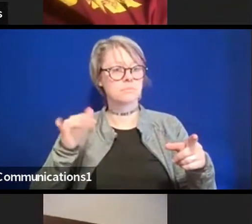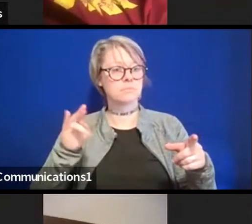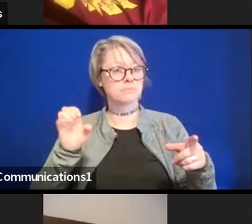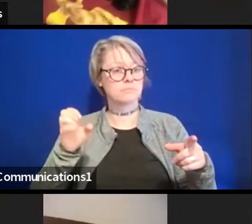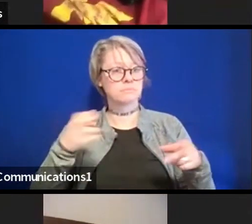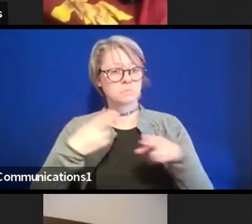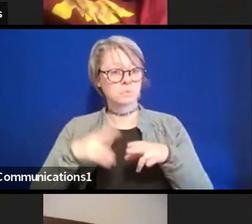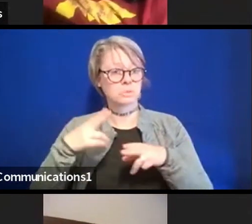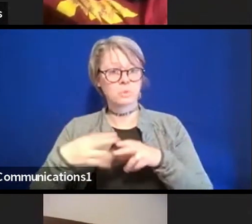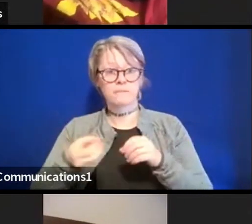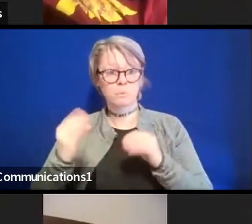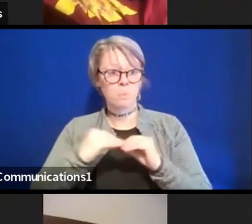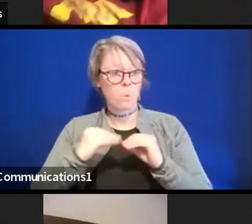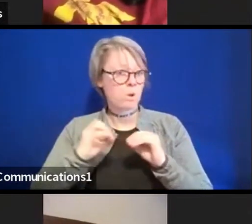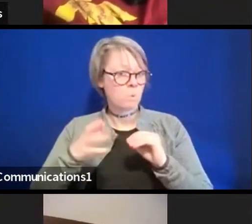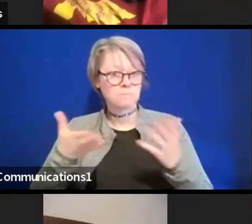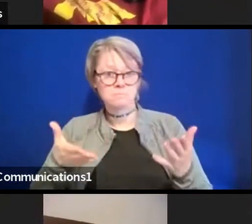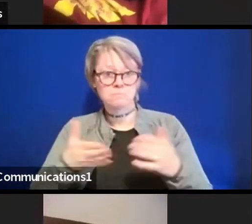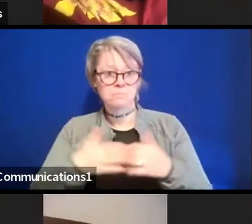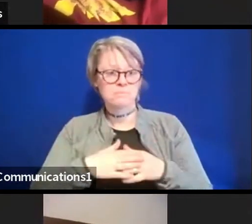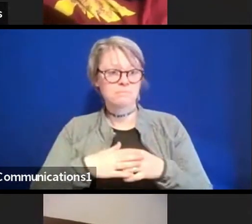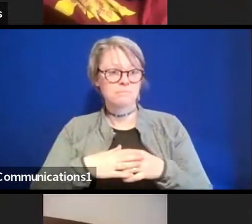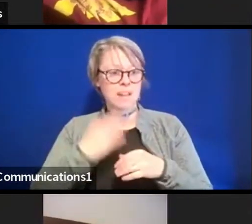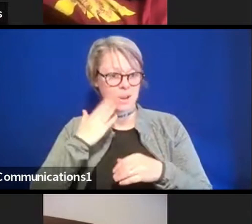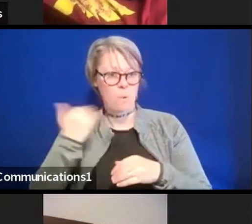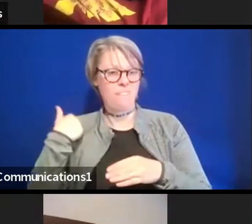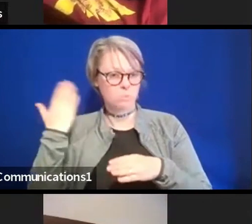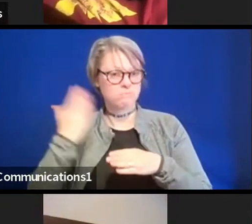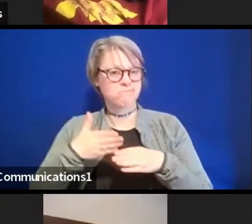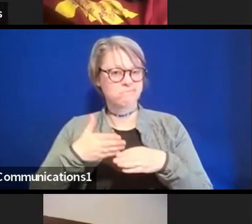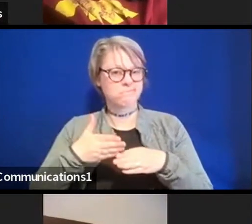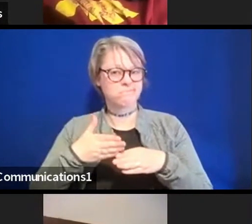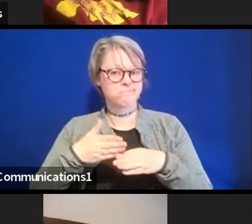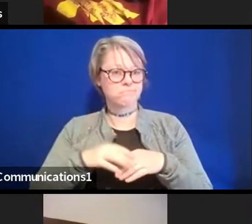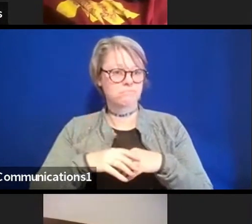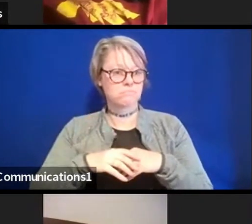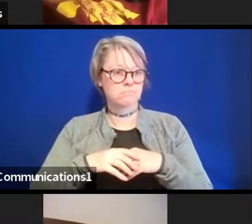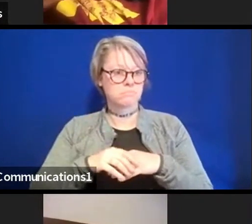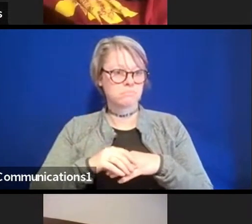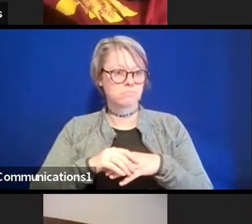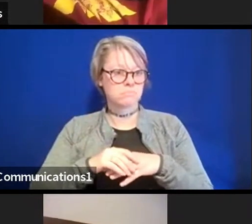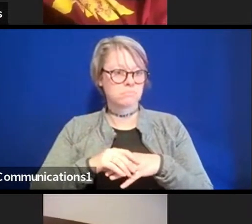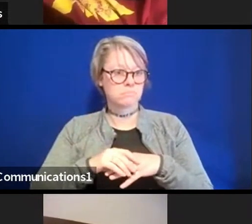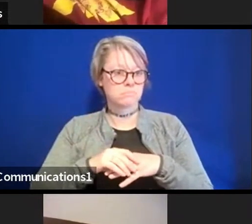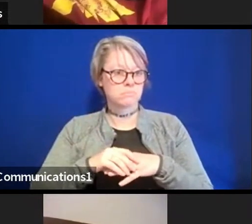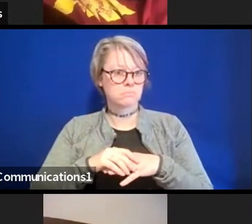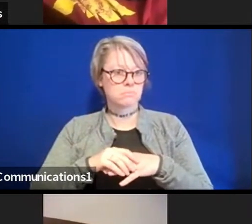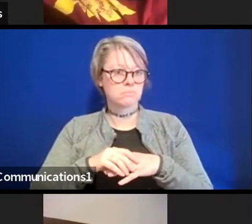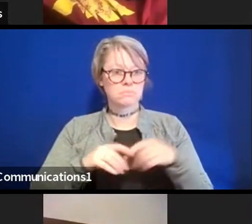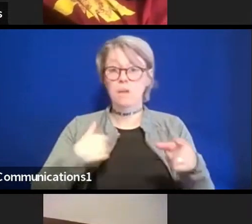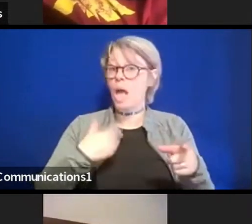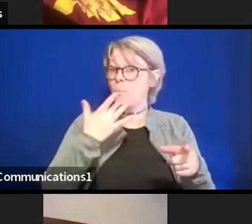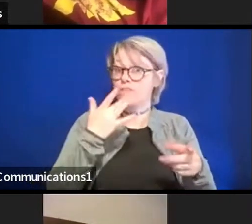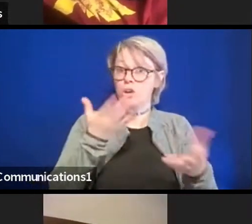of quick more? Or I know we have a pretty hard stop, right? No, I mean, I would like to hear from